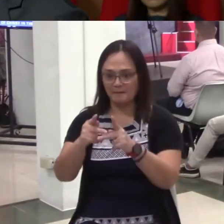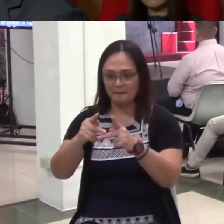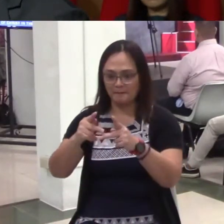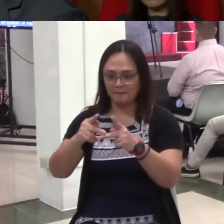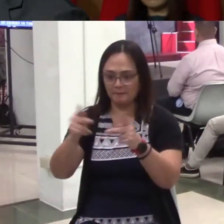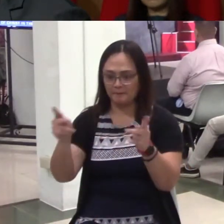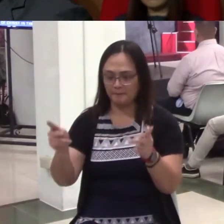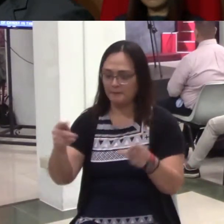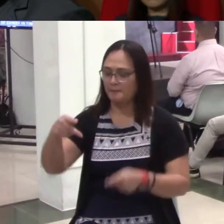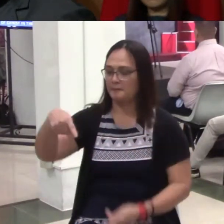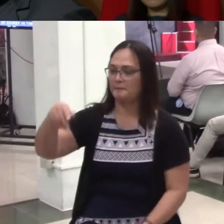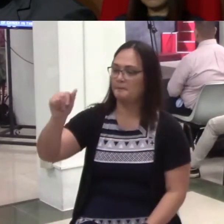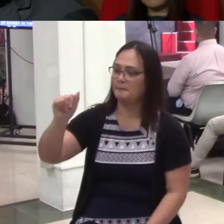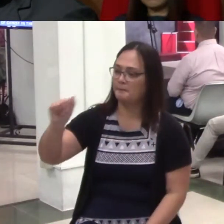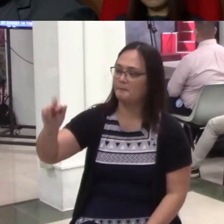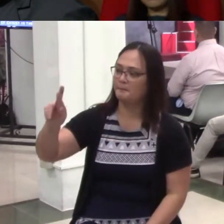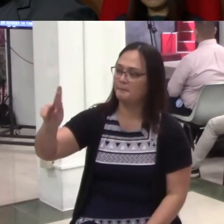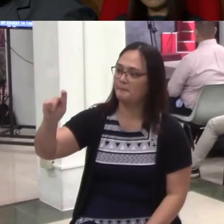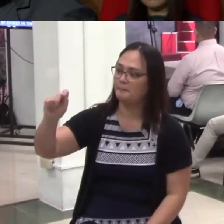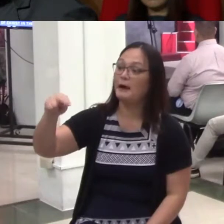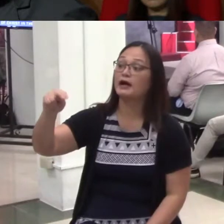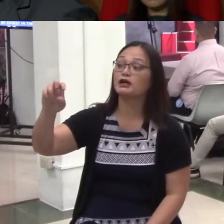we have is the grace of God.